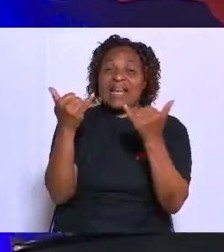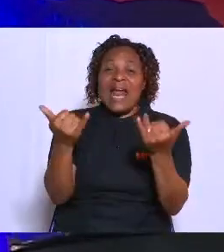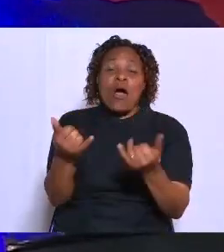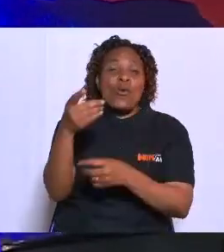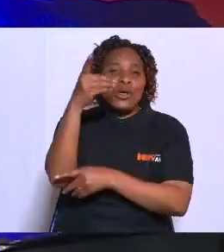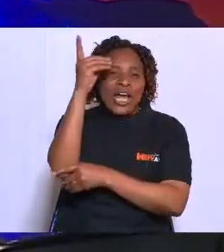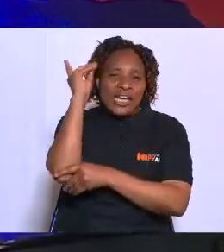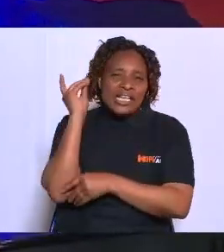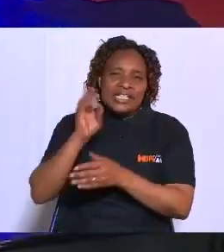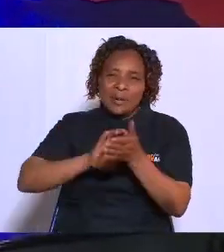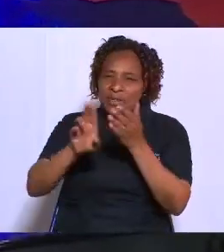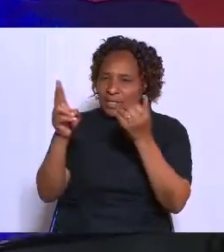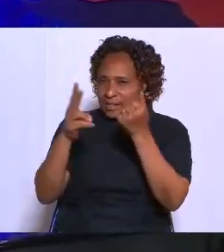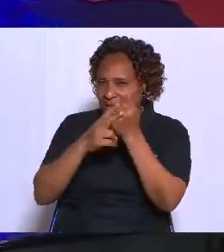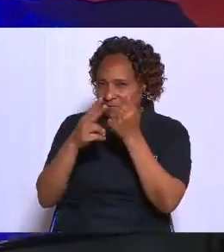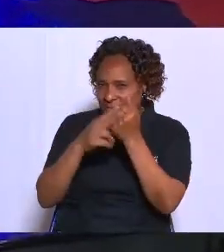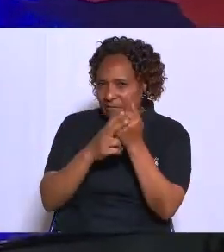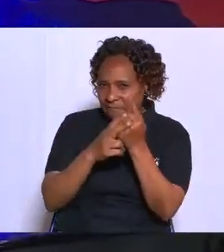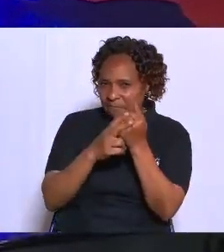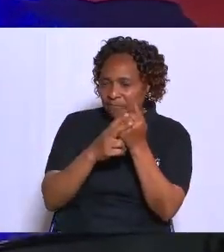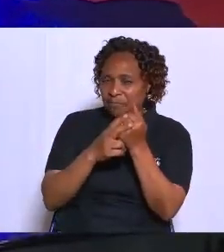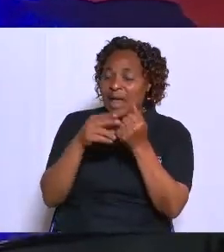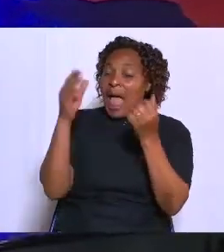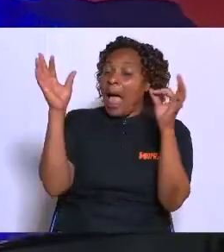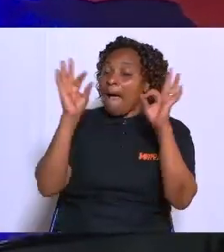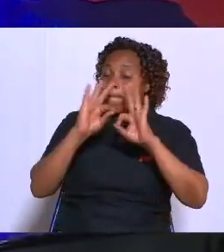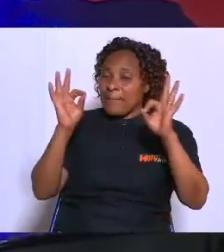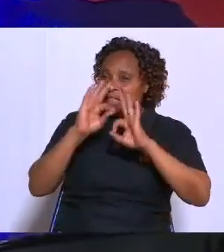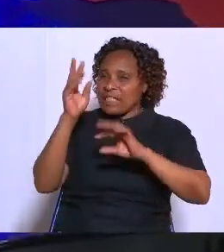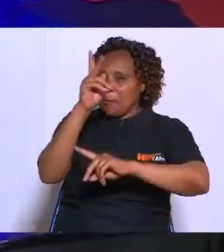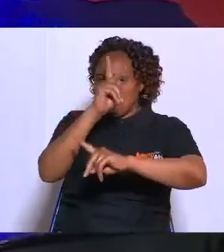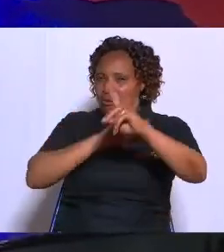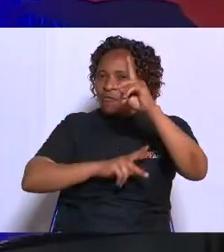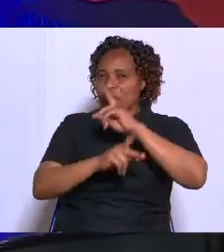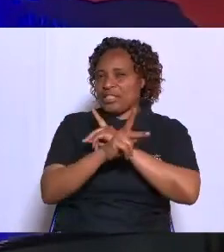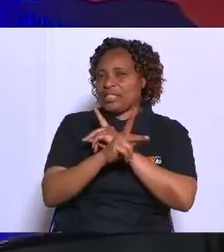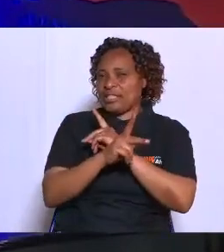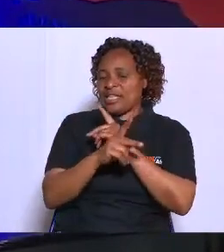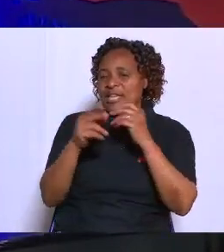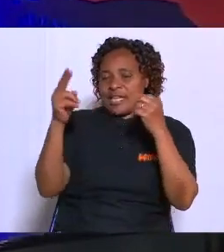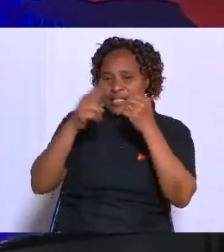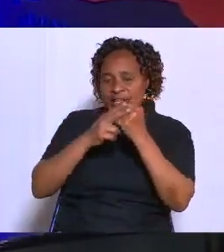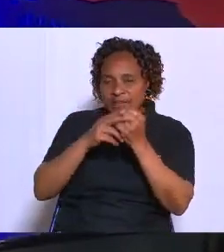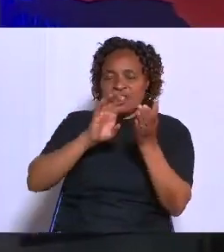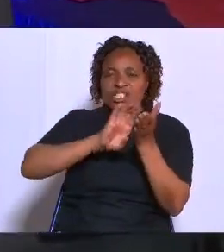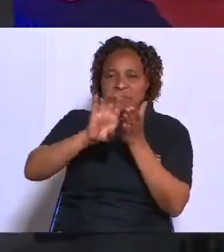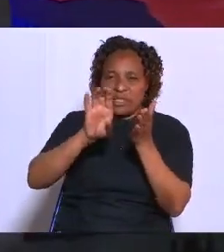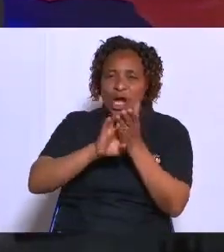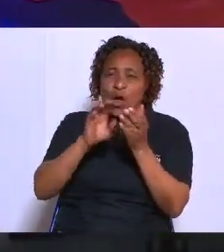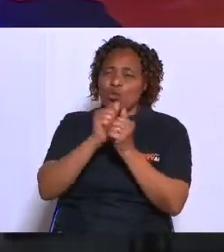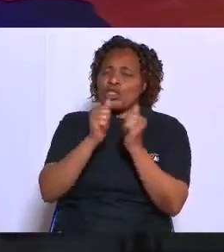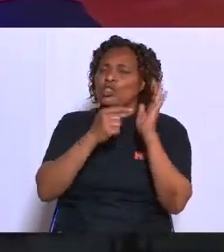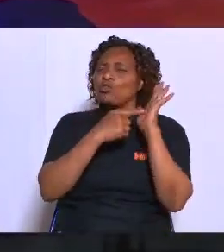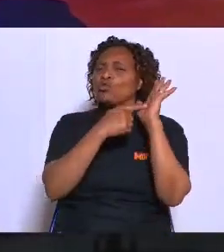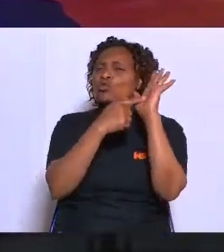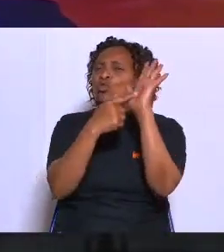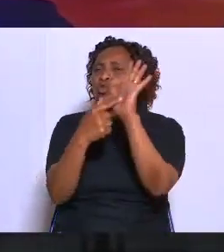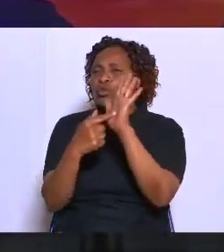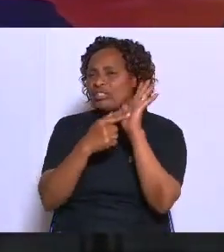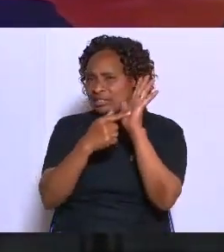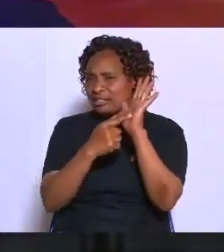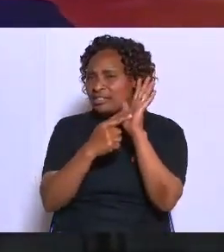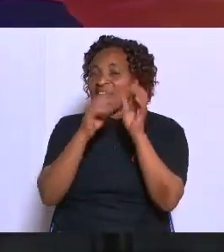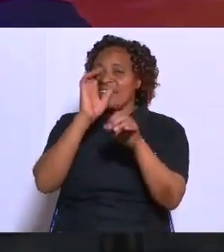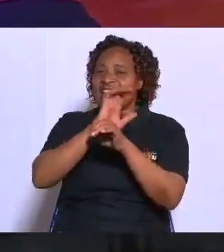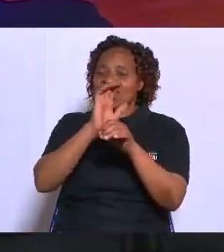Daniel chapter 7 there's an amazing Prophecy in the seventh chapter that reveals that the